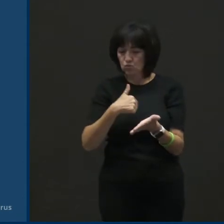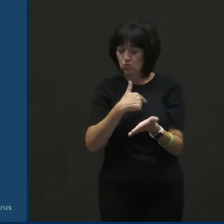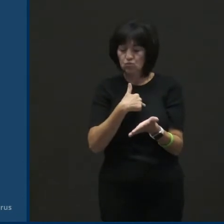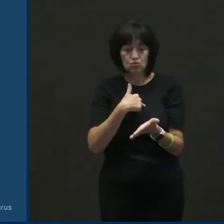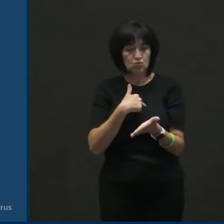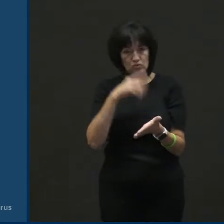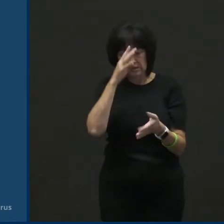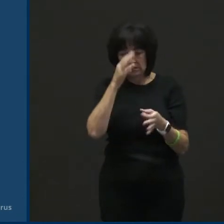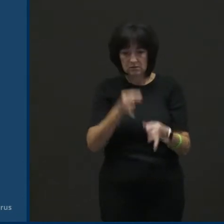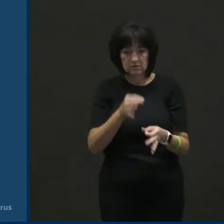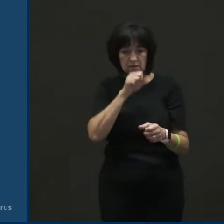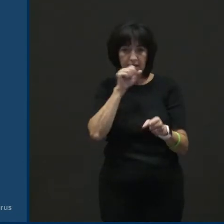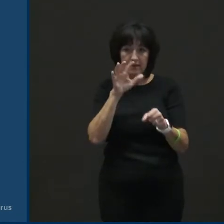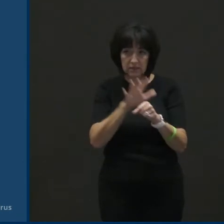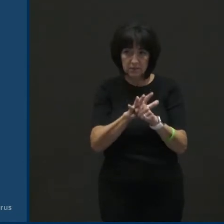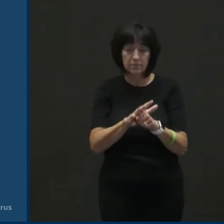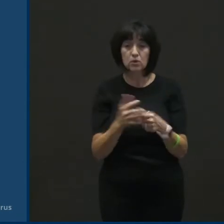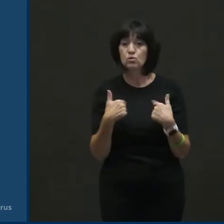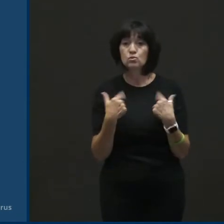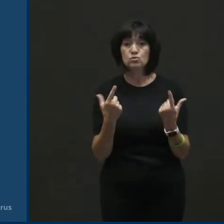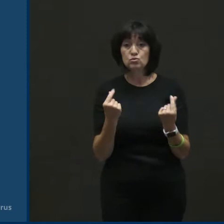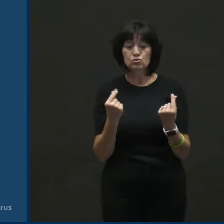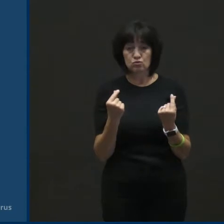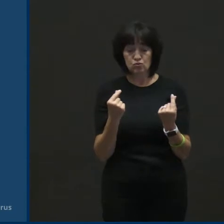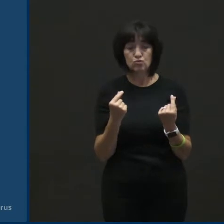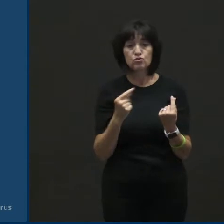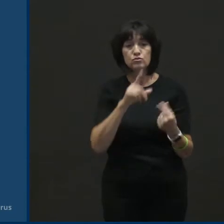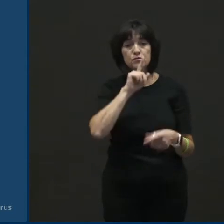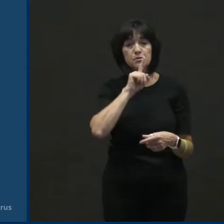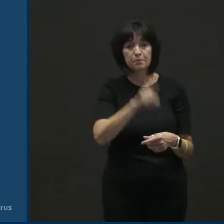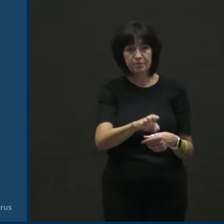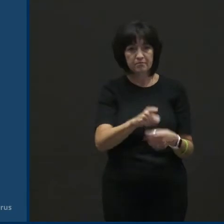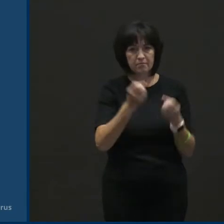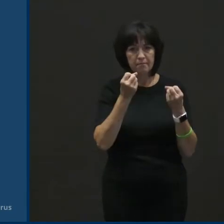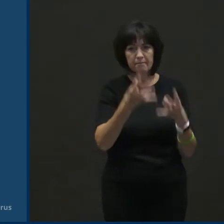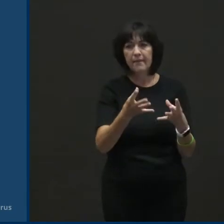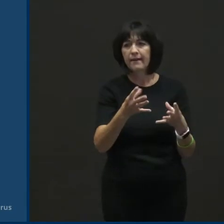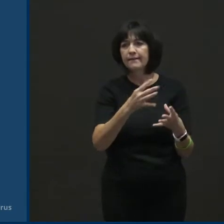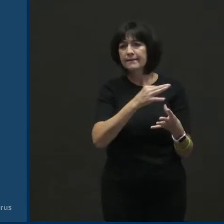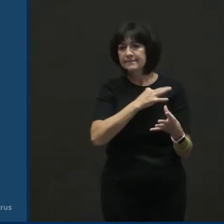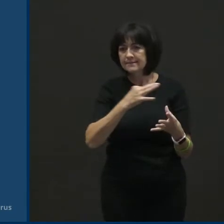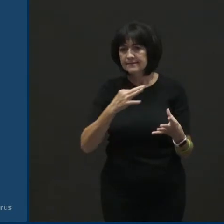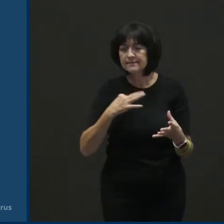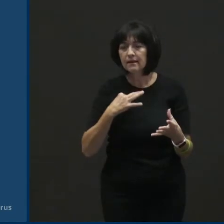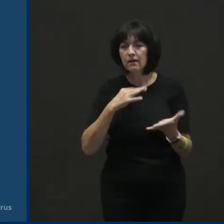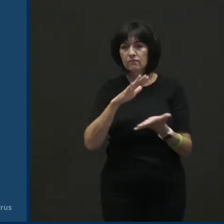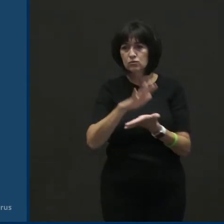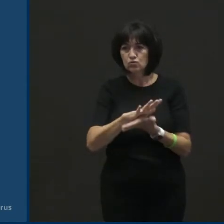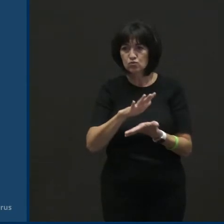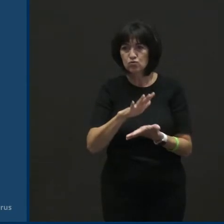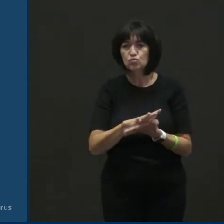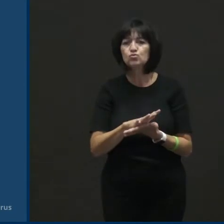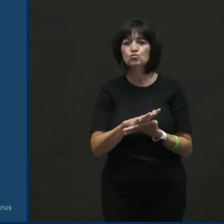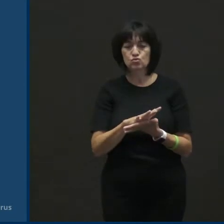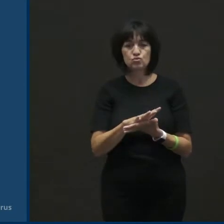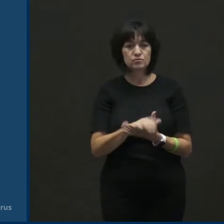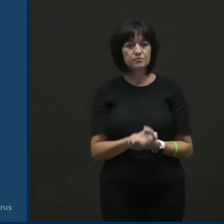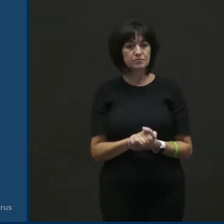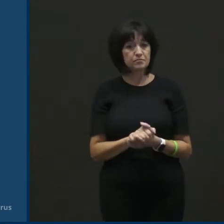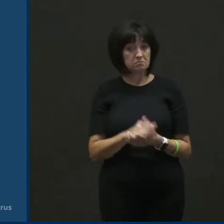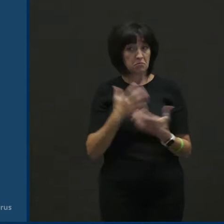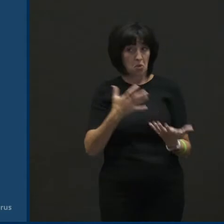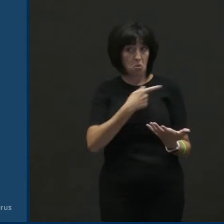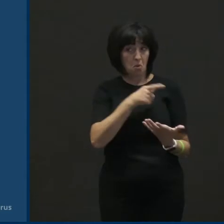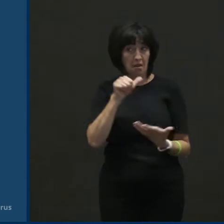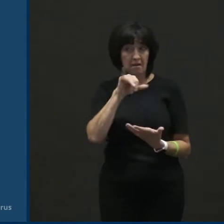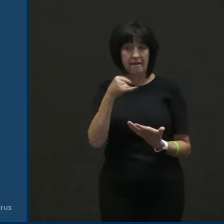for students, faculty, and staff. AJ's doing that. Do you want to report on how that's going forward and